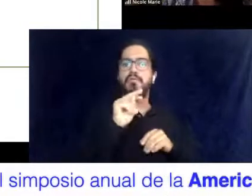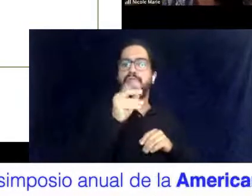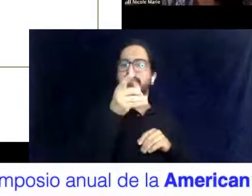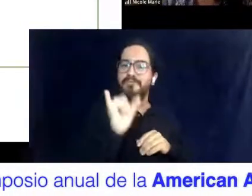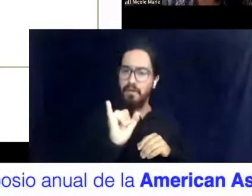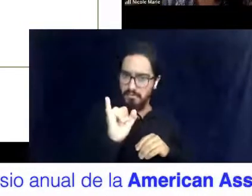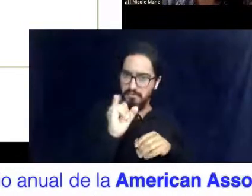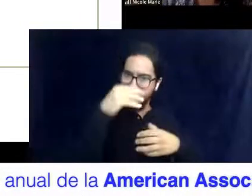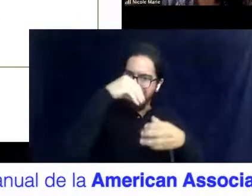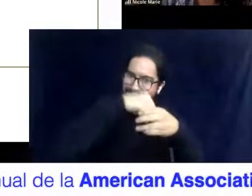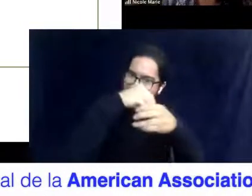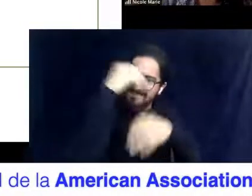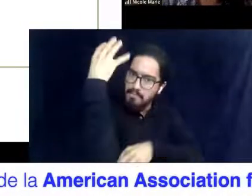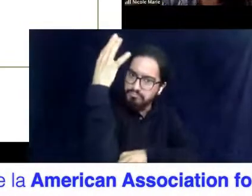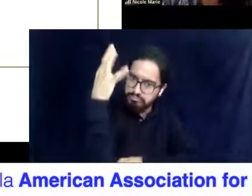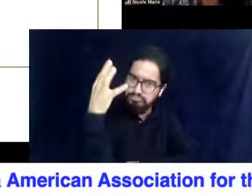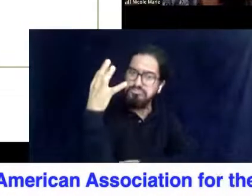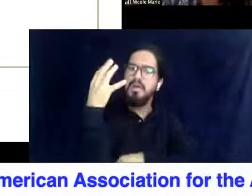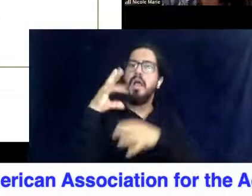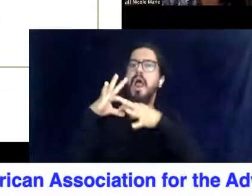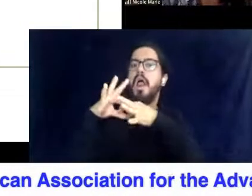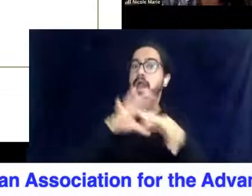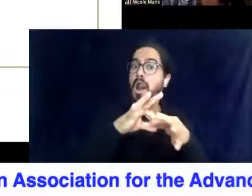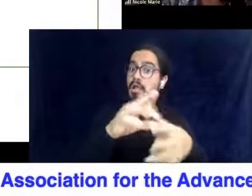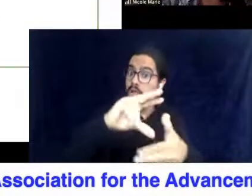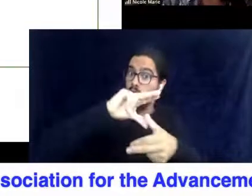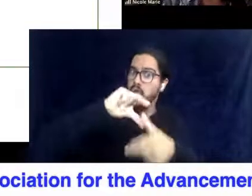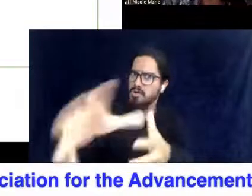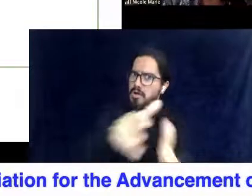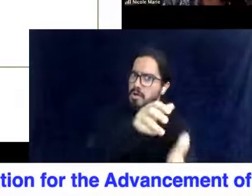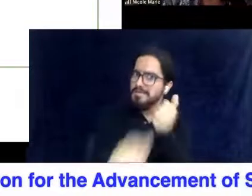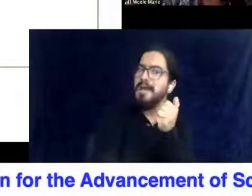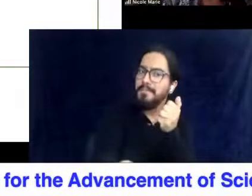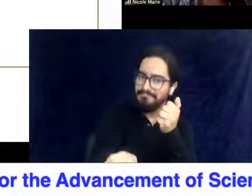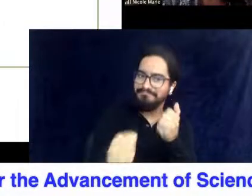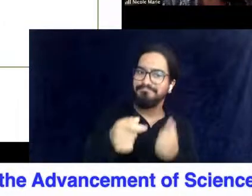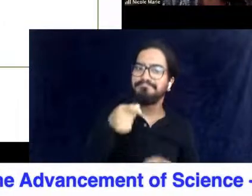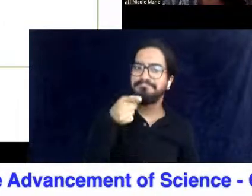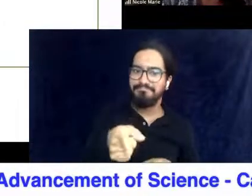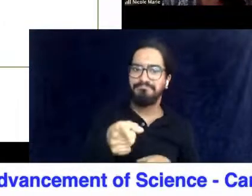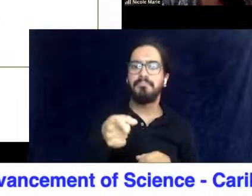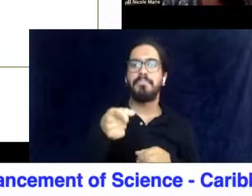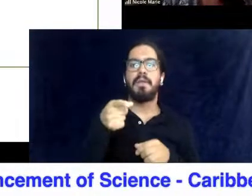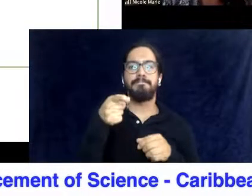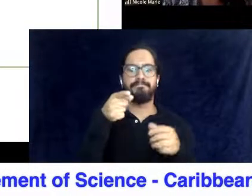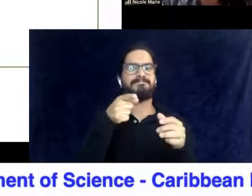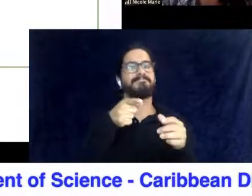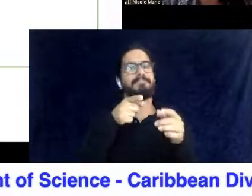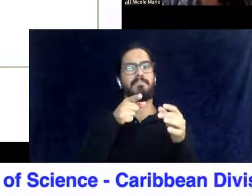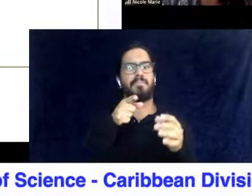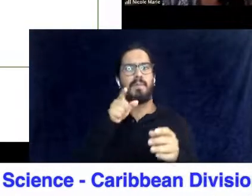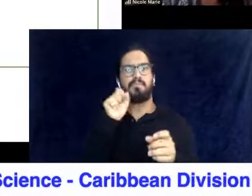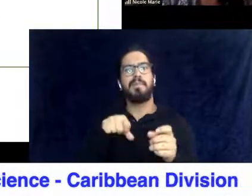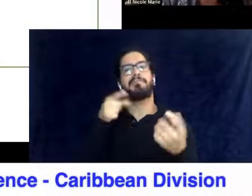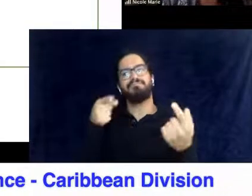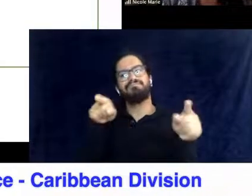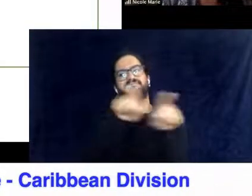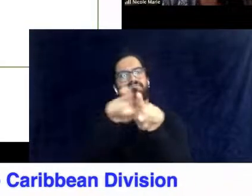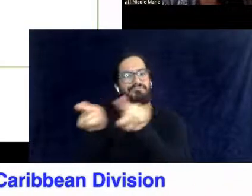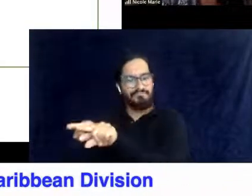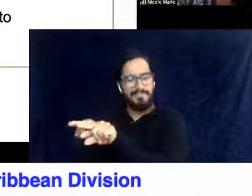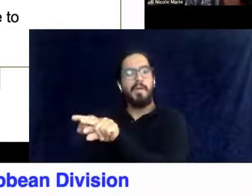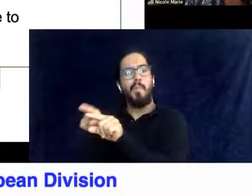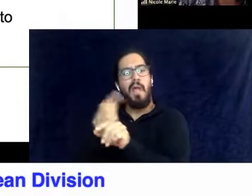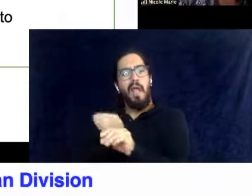the damage done by the hurricane that is speaking at intermediate disturbance consistent with our model. But we can also conclude that these fungal endophytes